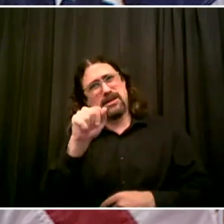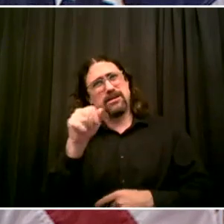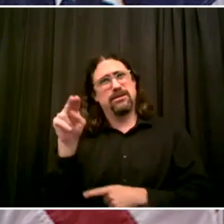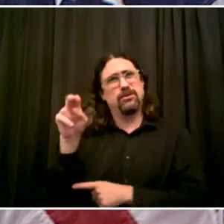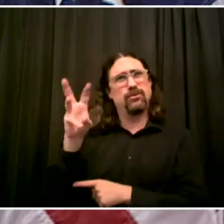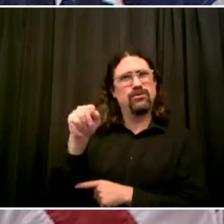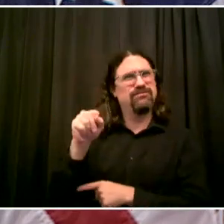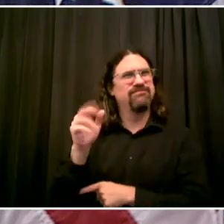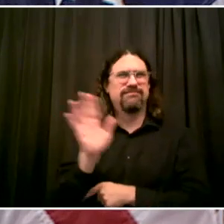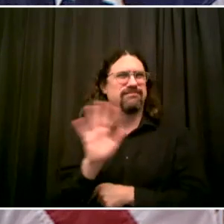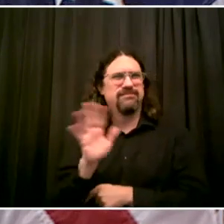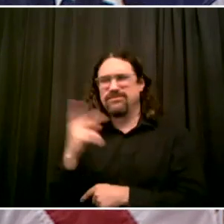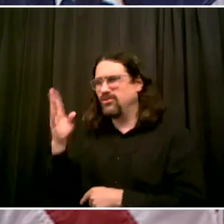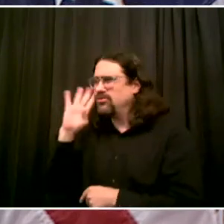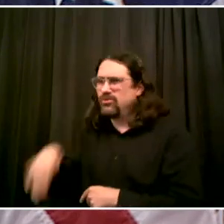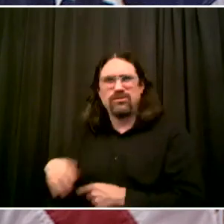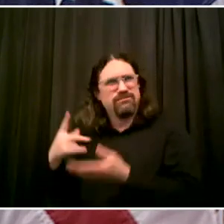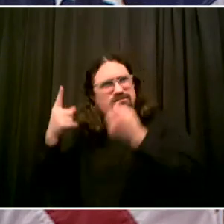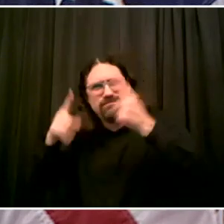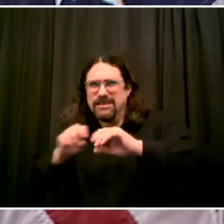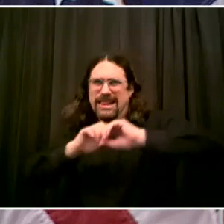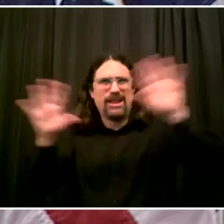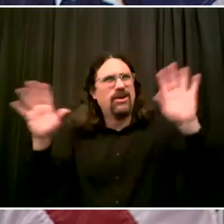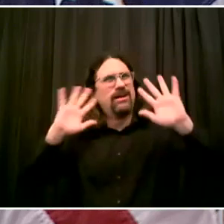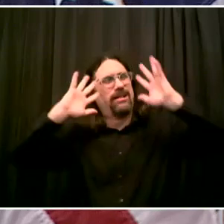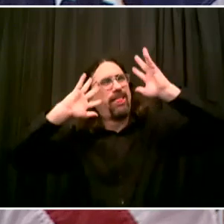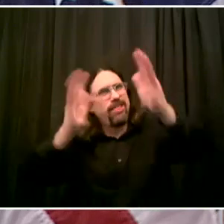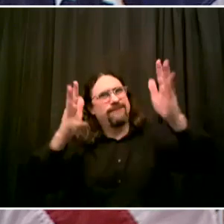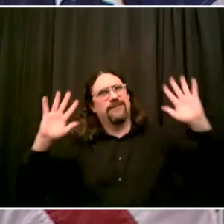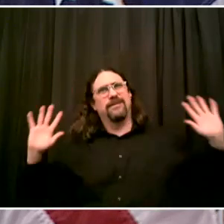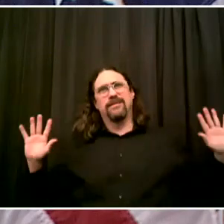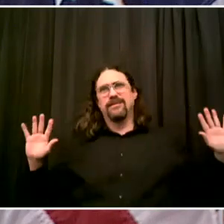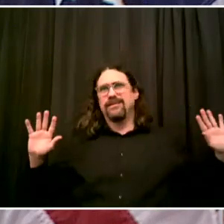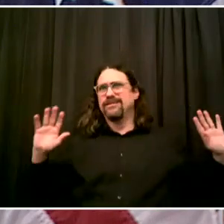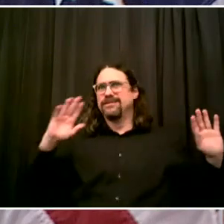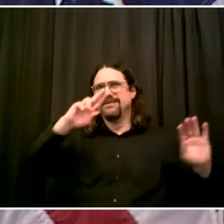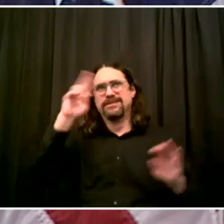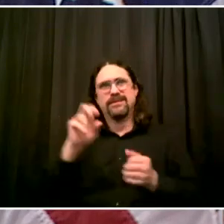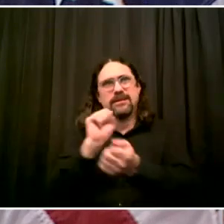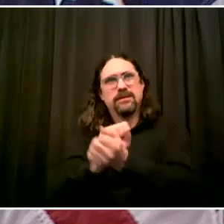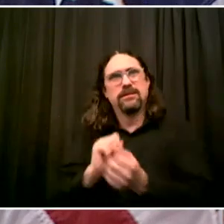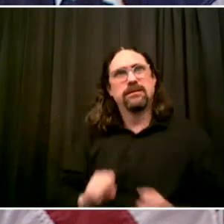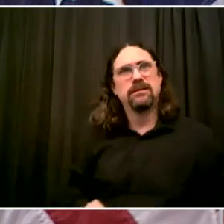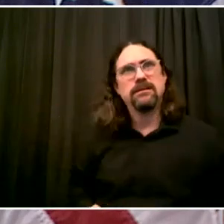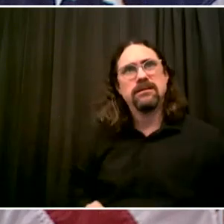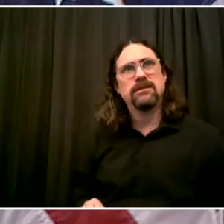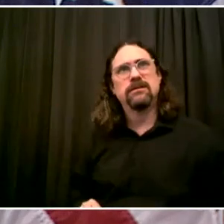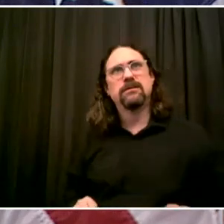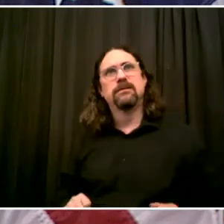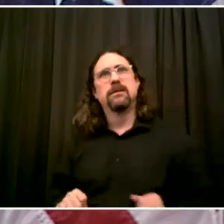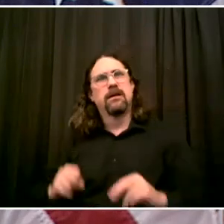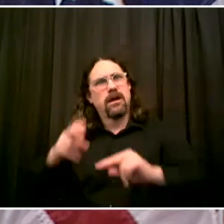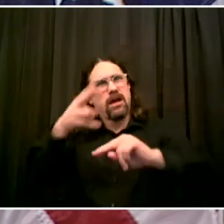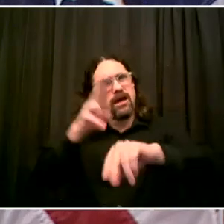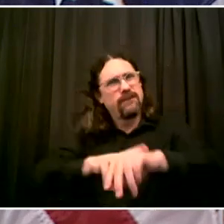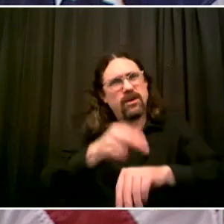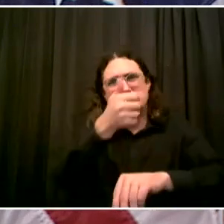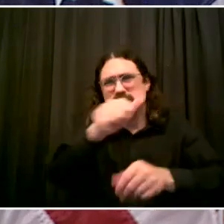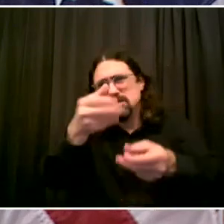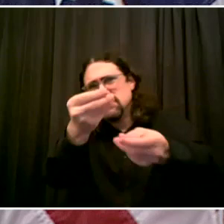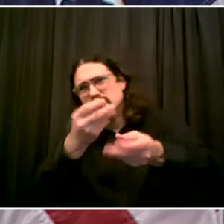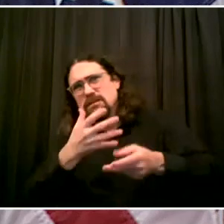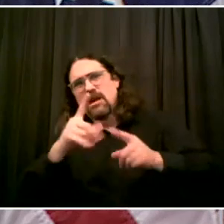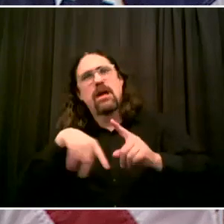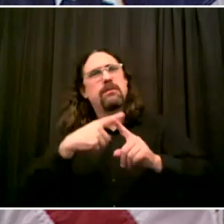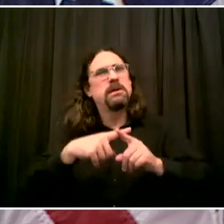is inappropriate must be fully investigated and acted on. And so if you say, look, here's something that was inappropriate, you or